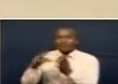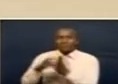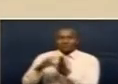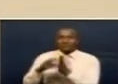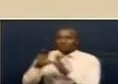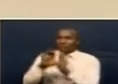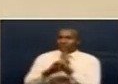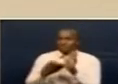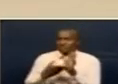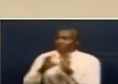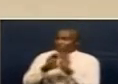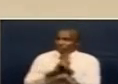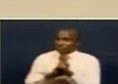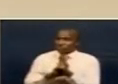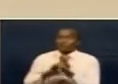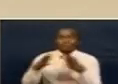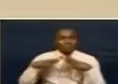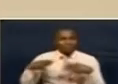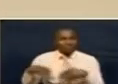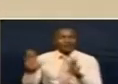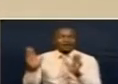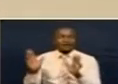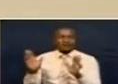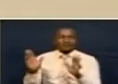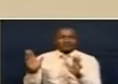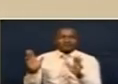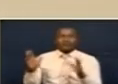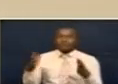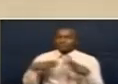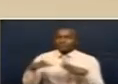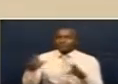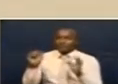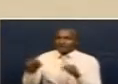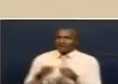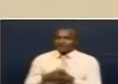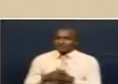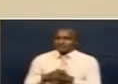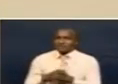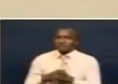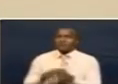constitution. The constitution is for the people, and the people are the ones who make the constitution.